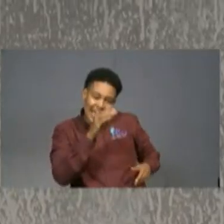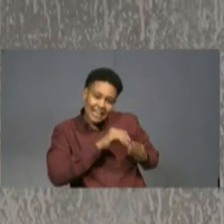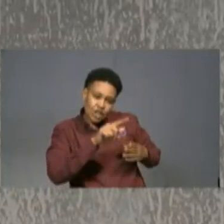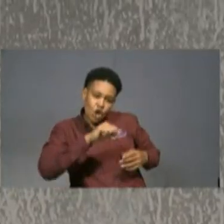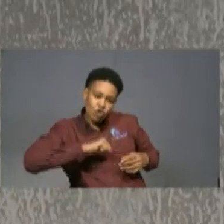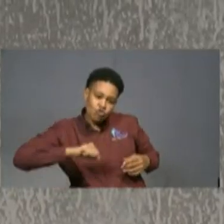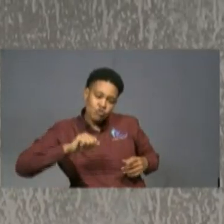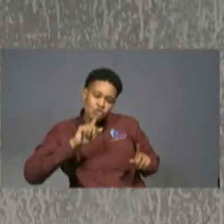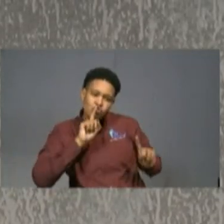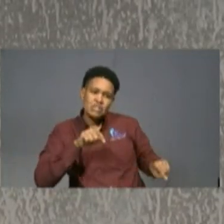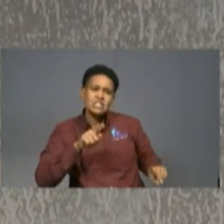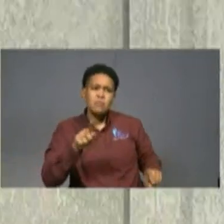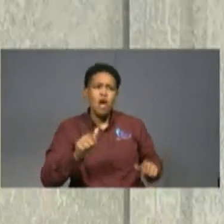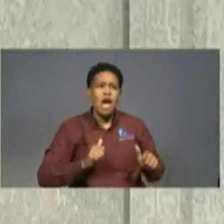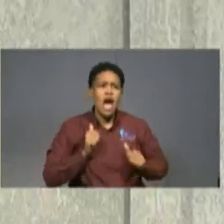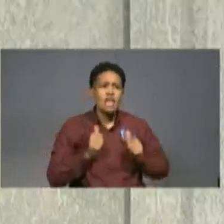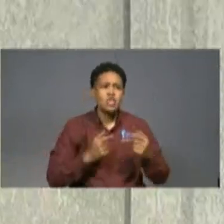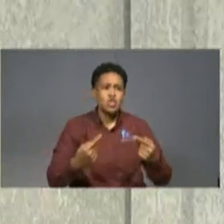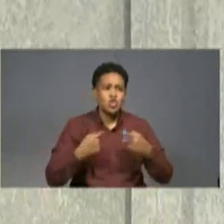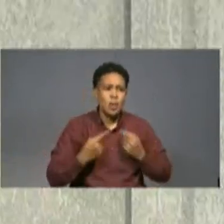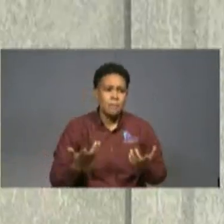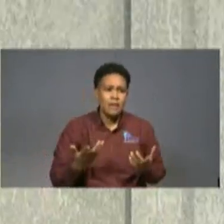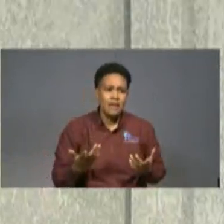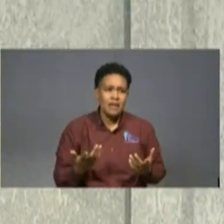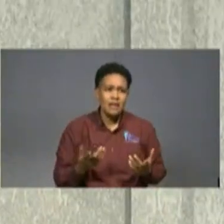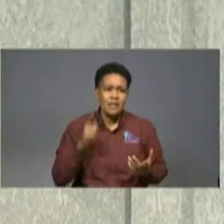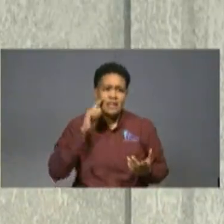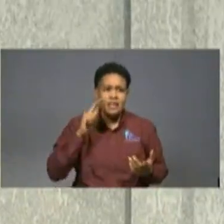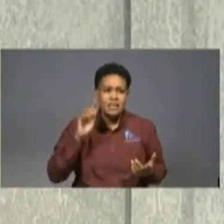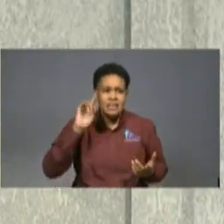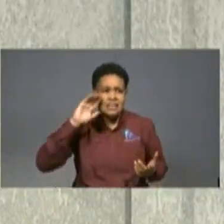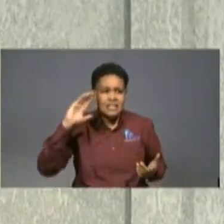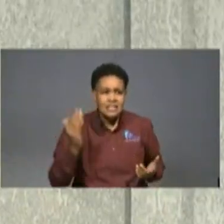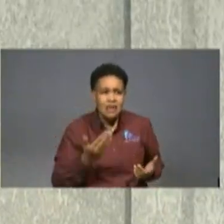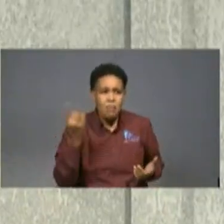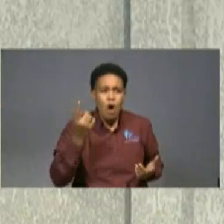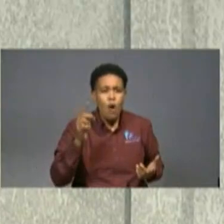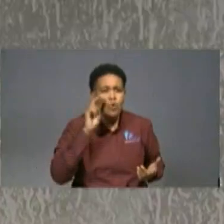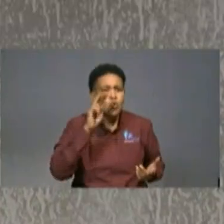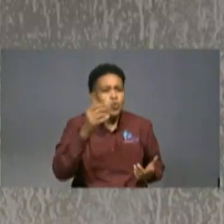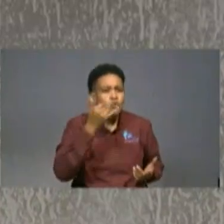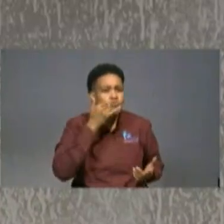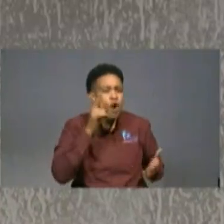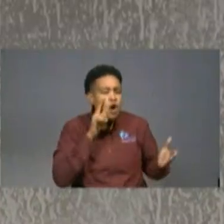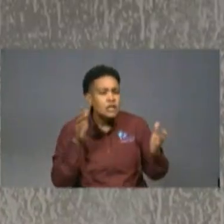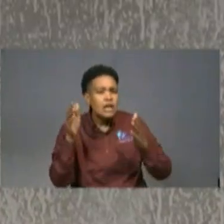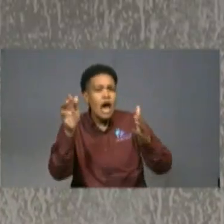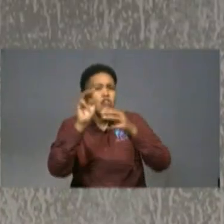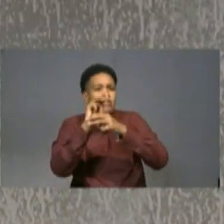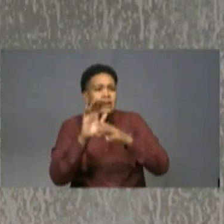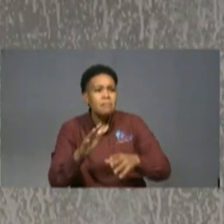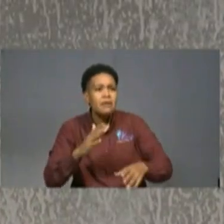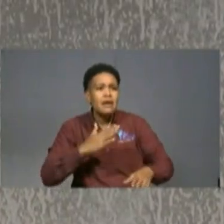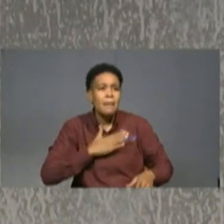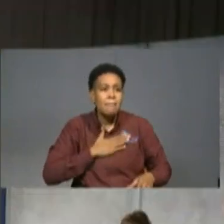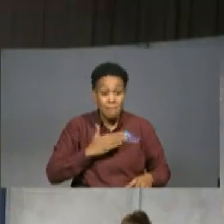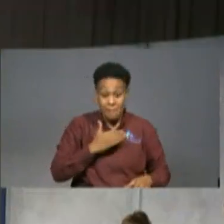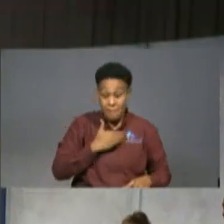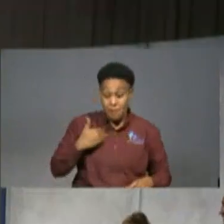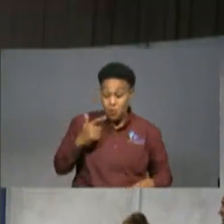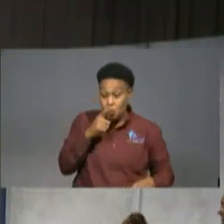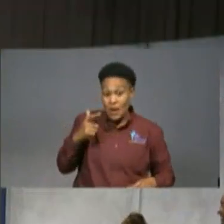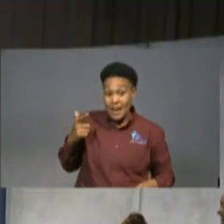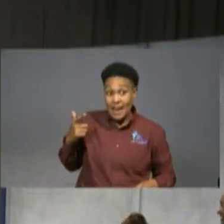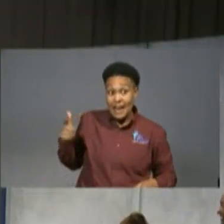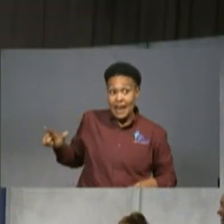rebuttal assertions to me. You seem to always be looking in the wrong direction, Minister. It was my colleague to the left who